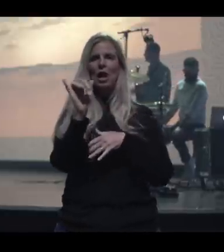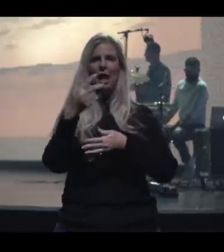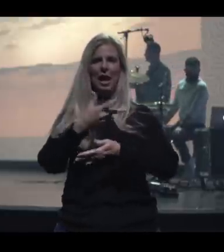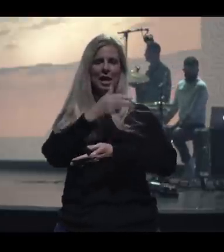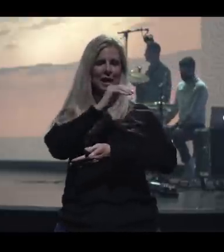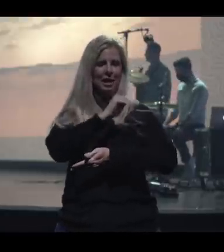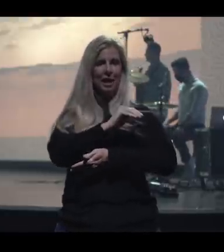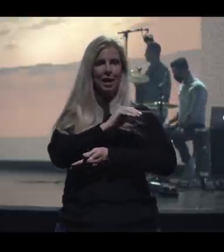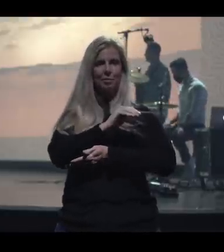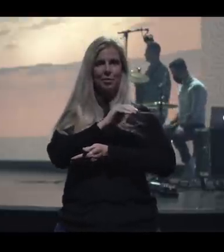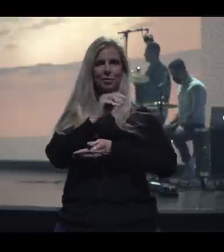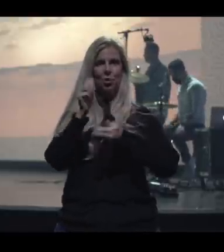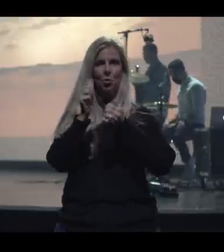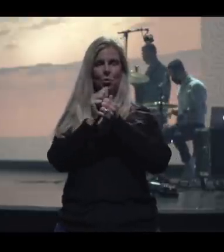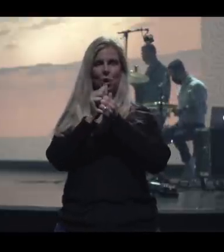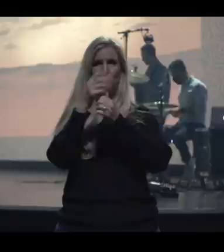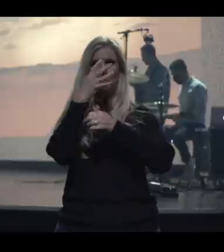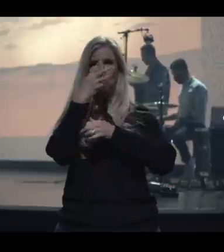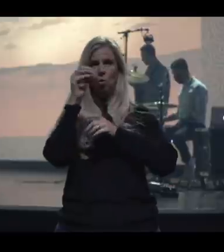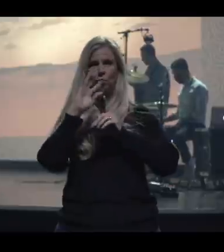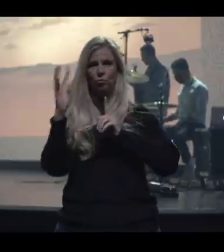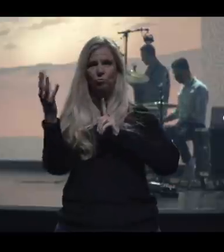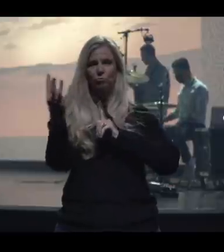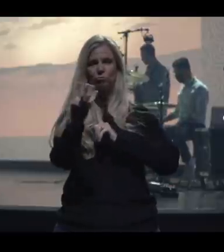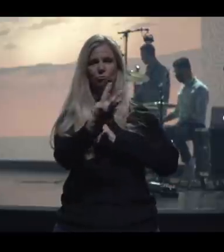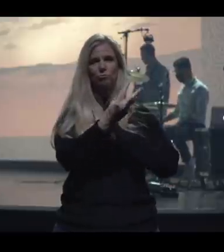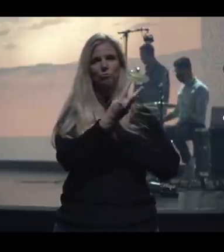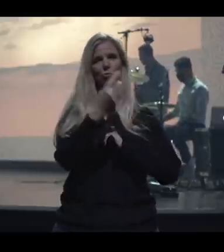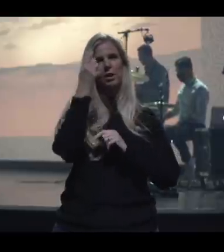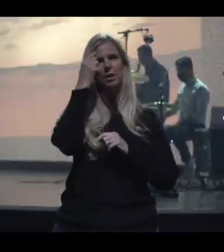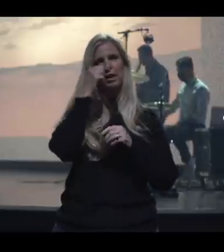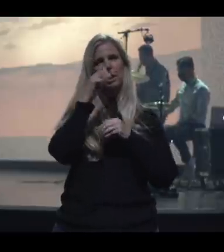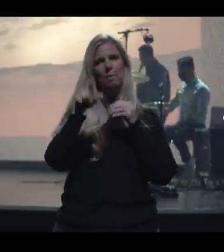wolves." And we focused on the lambs among wolves.